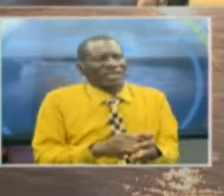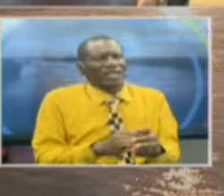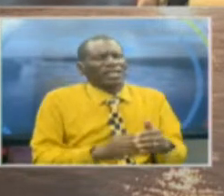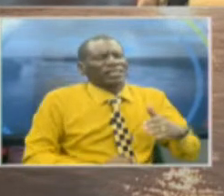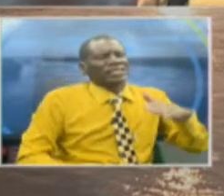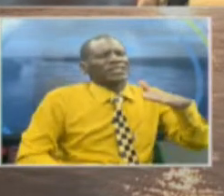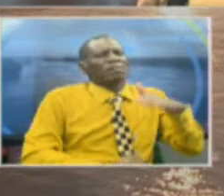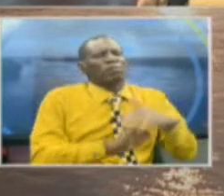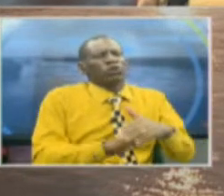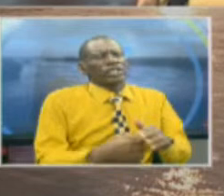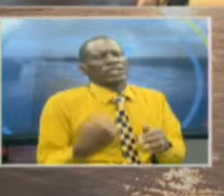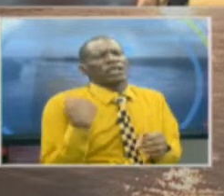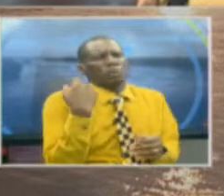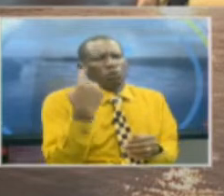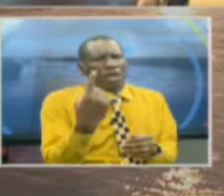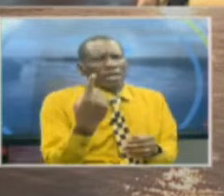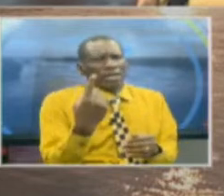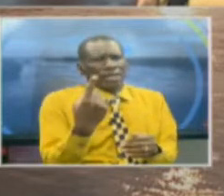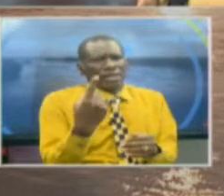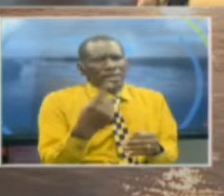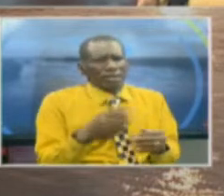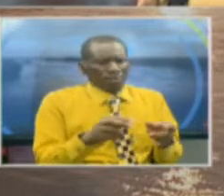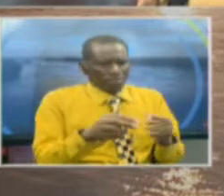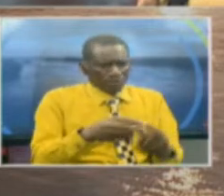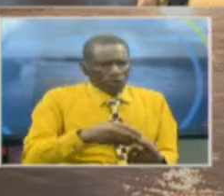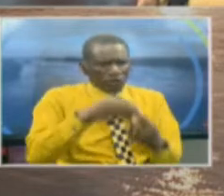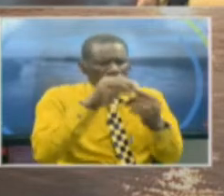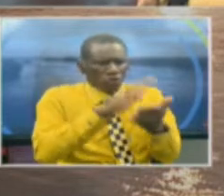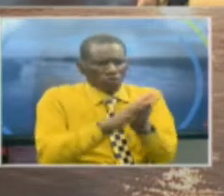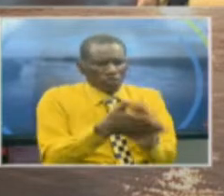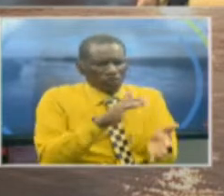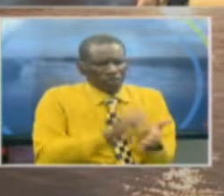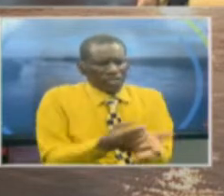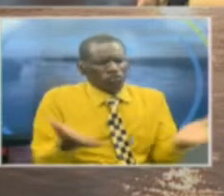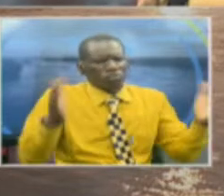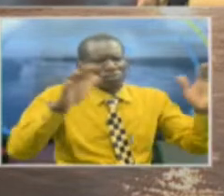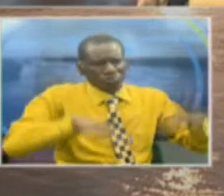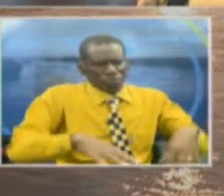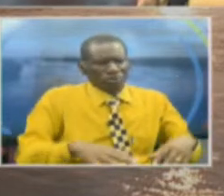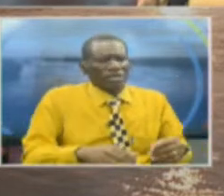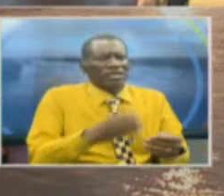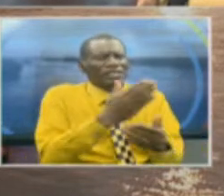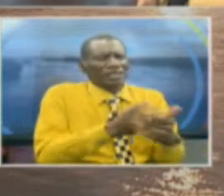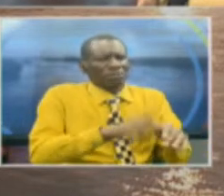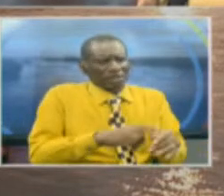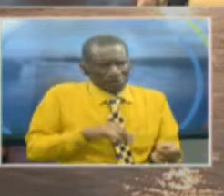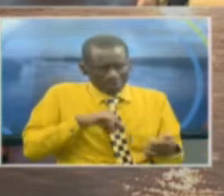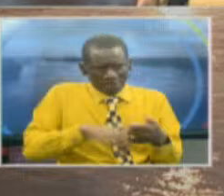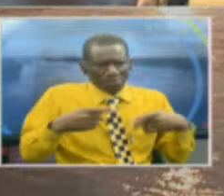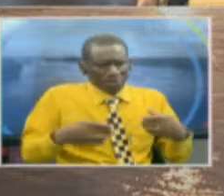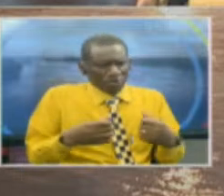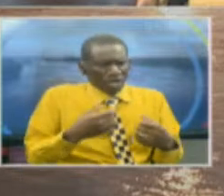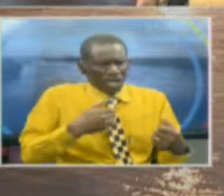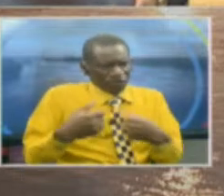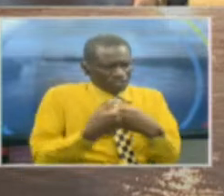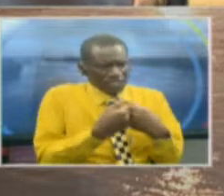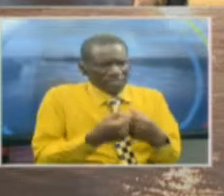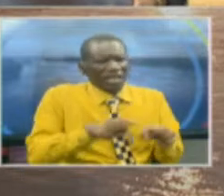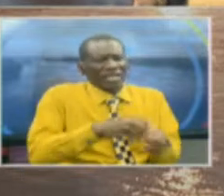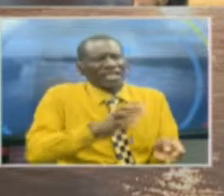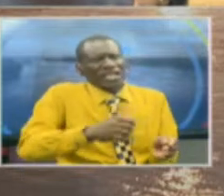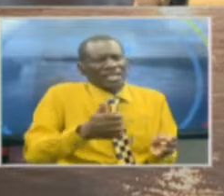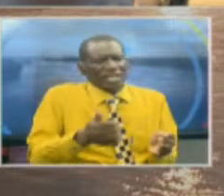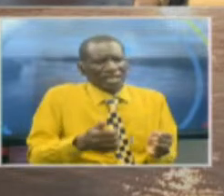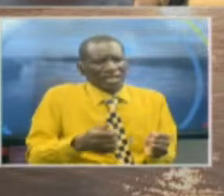#1 priority. Without it, you will crumble. There are times that even the couple is troubled, like any other couple.